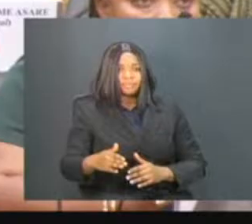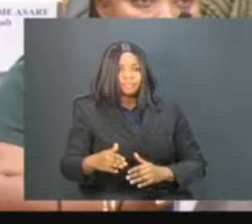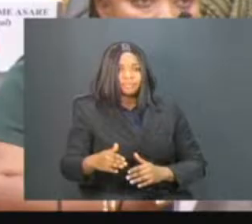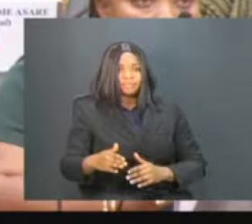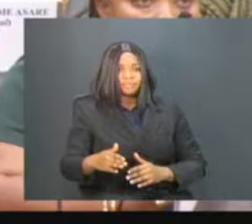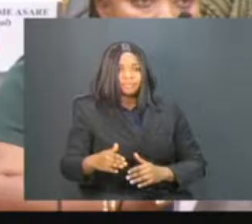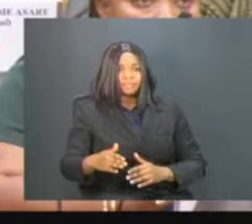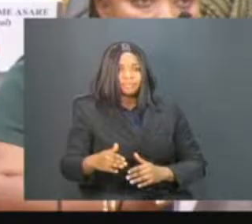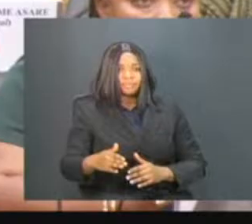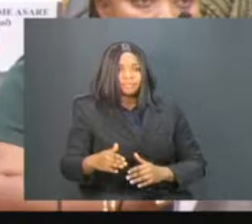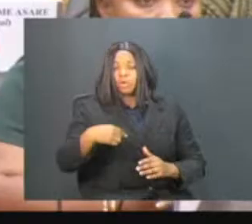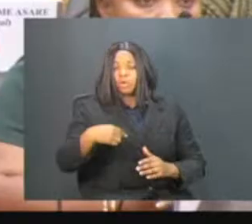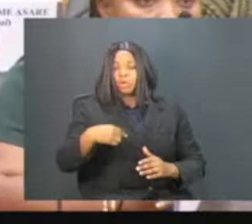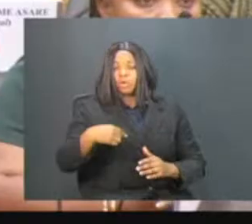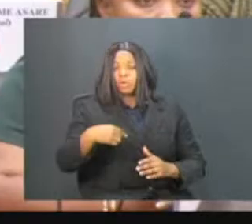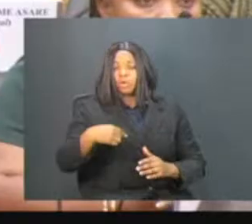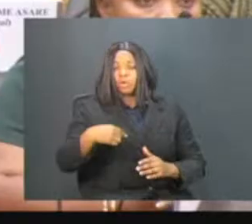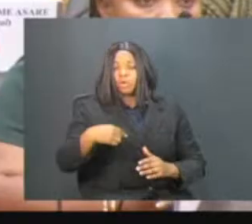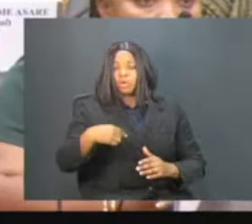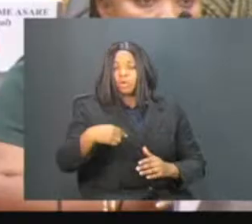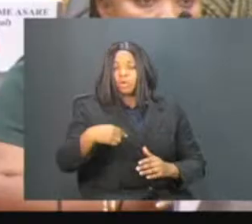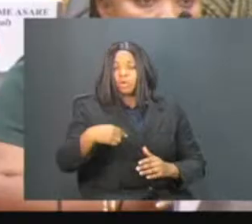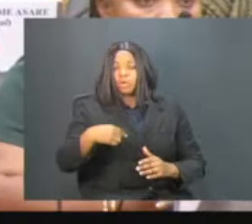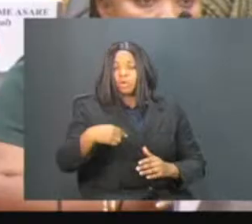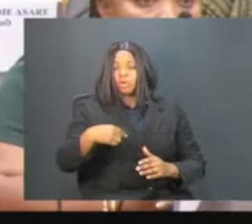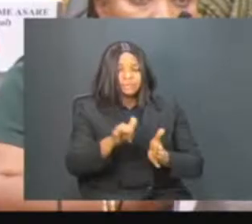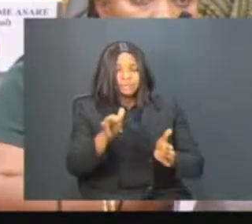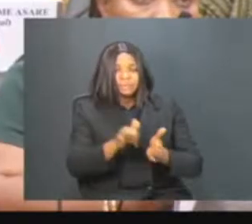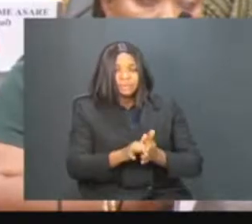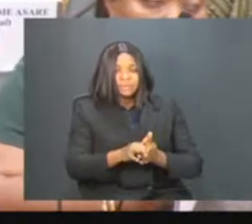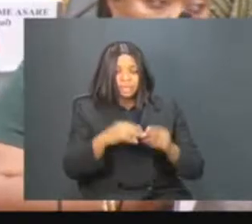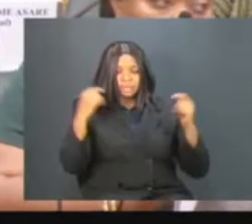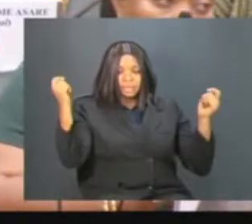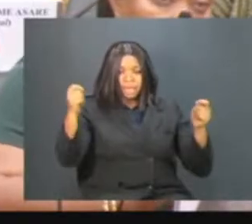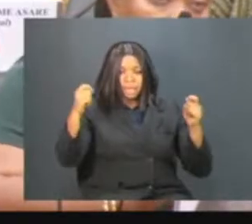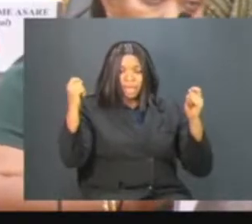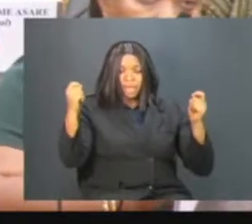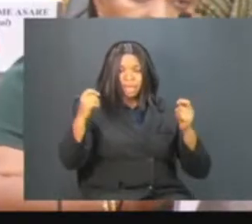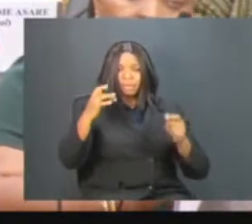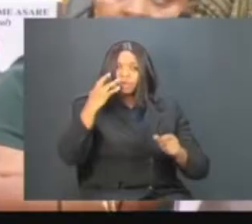will run away from that campaign promise. Mr. Speaker,